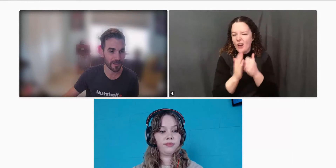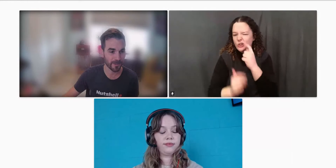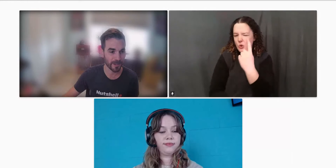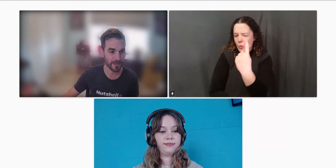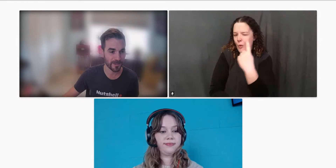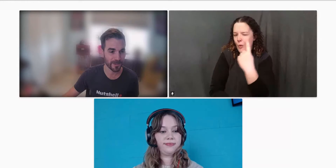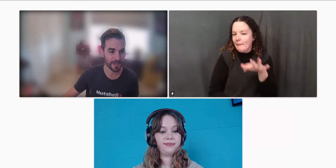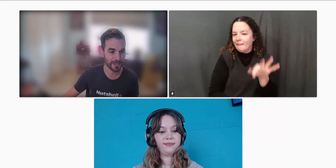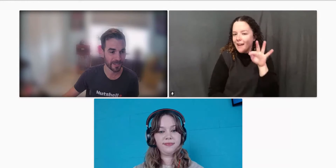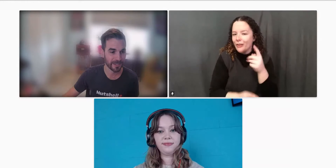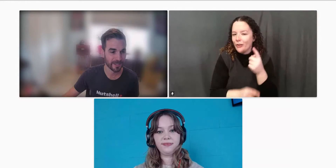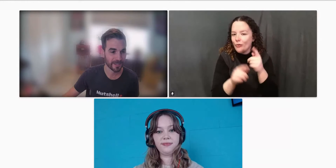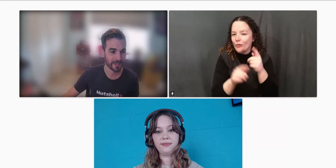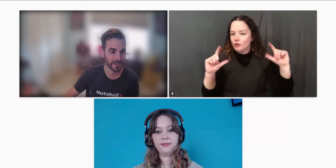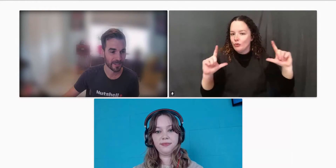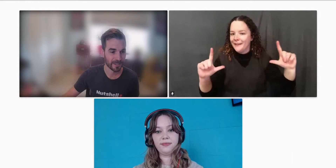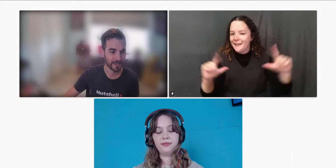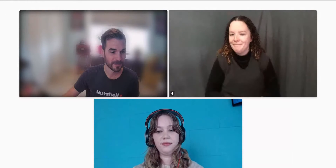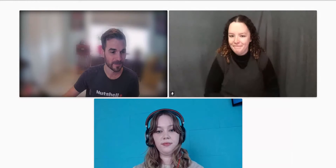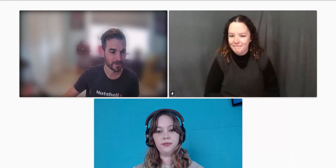find the right screen.